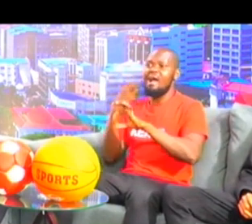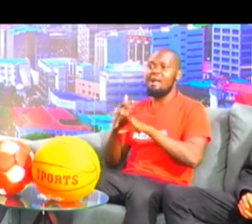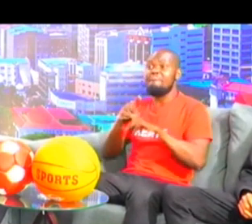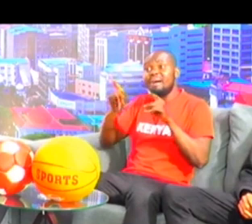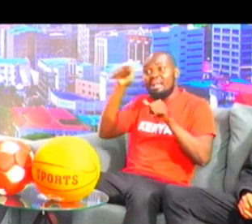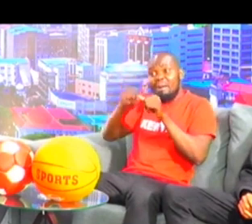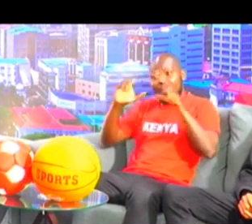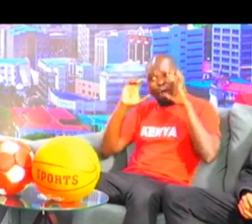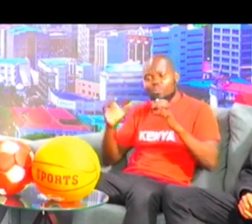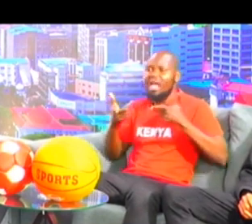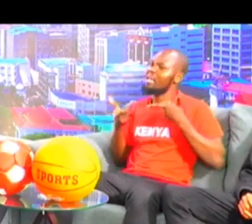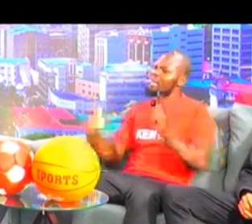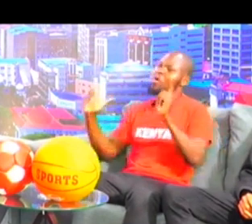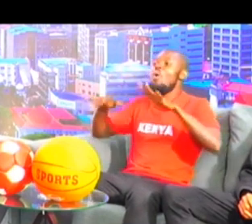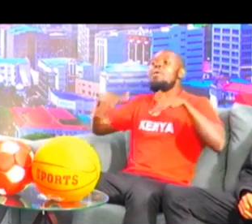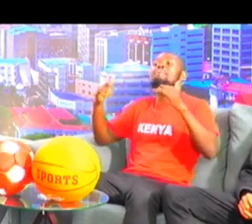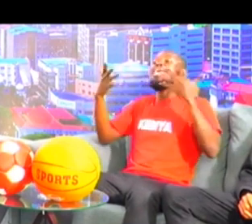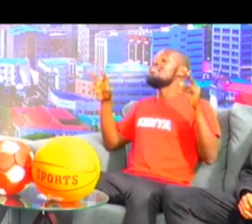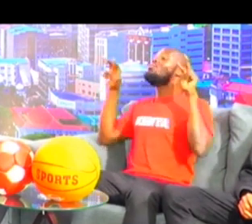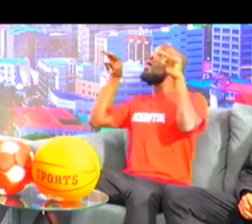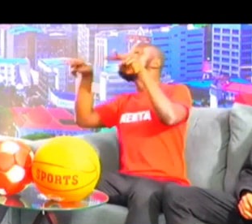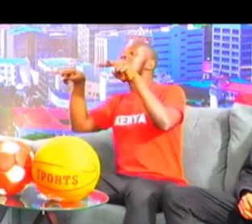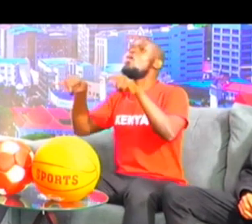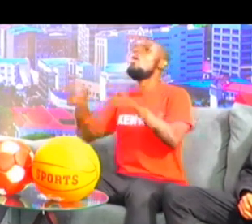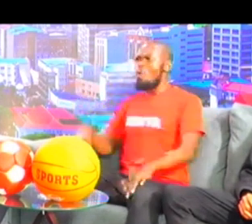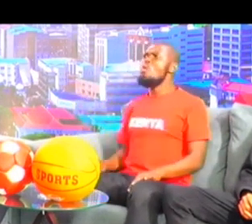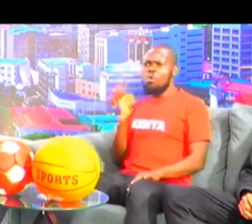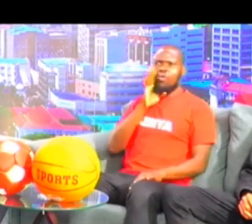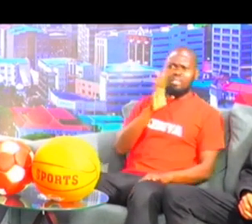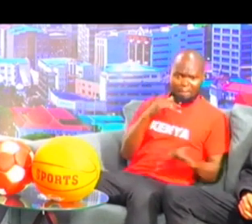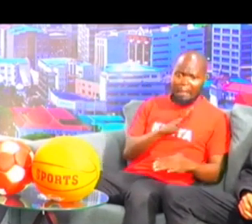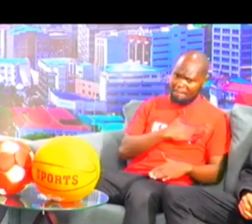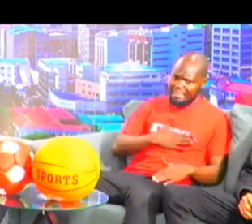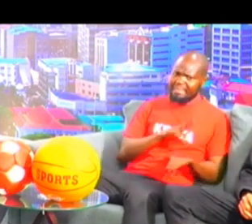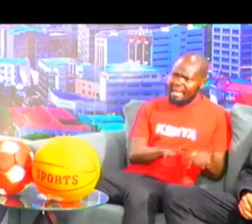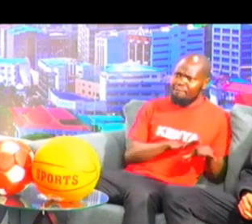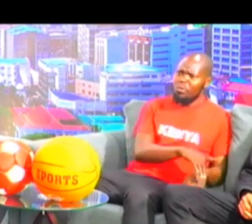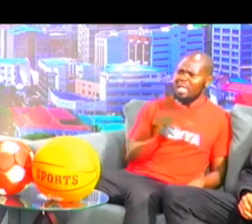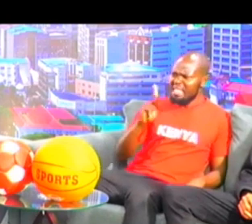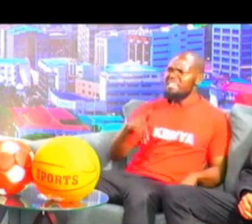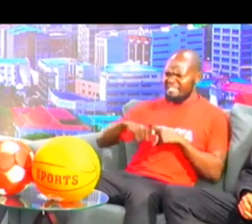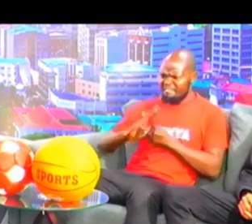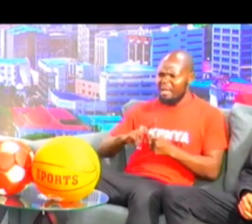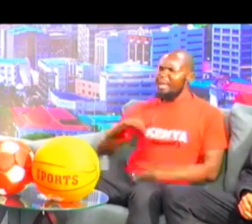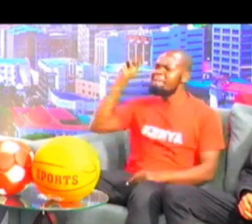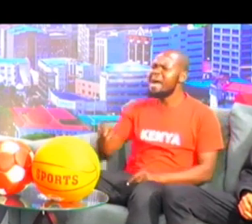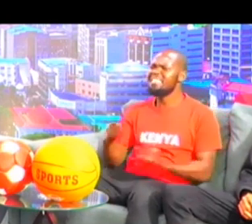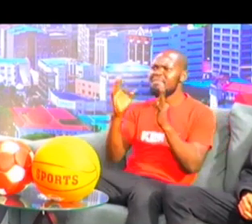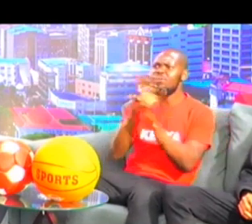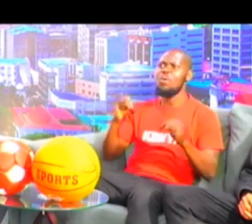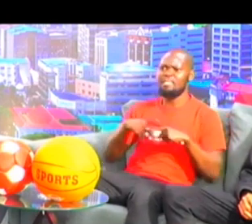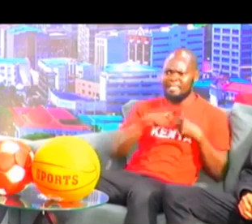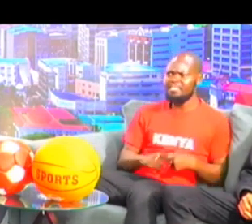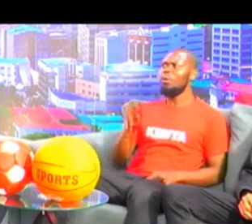easy because they'll be able to be beaten. But now they had the spy who knew, and then they came and reported back